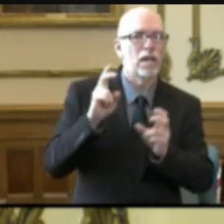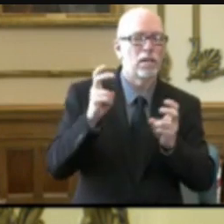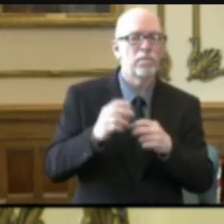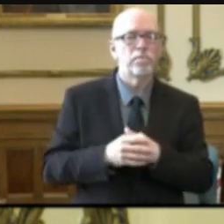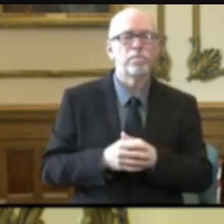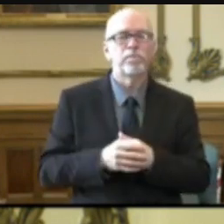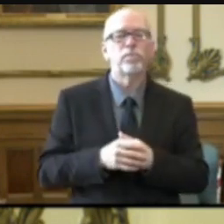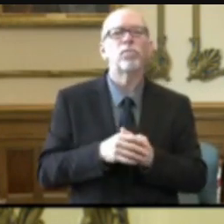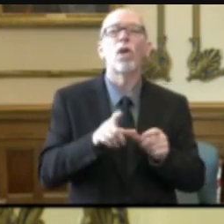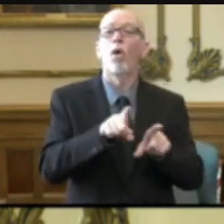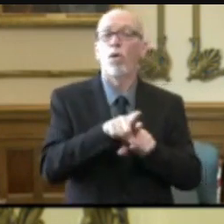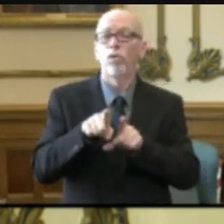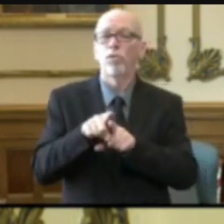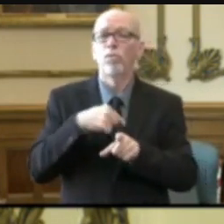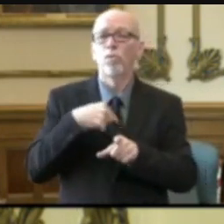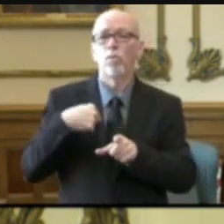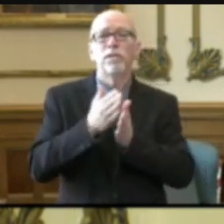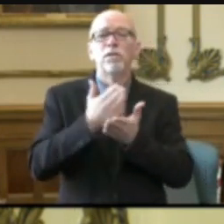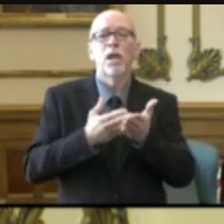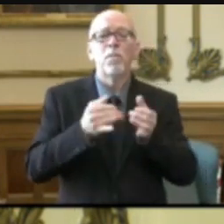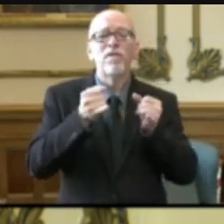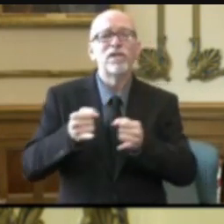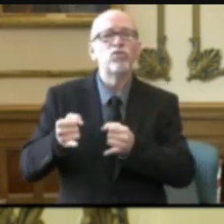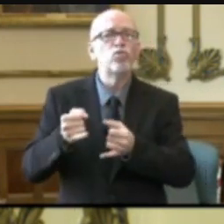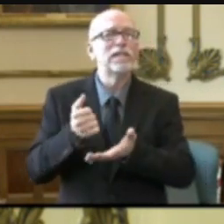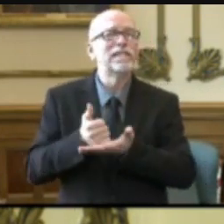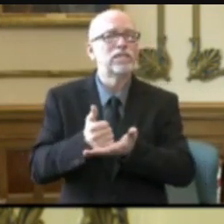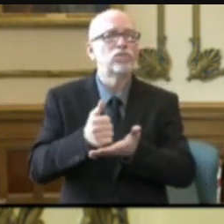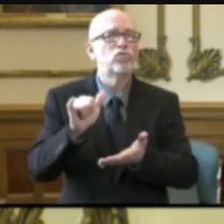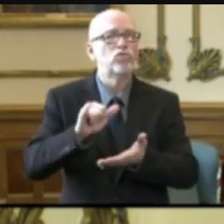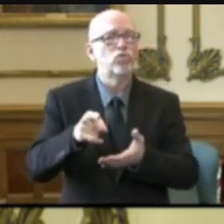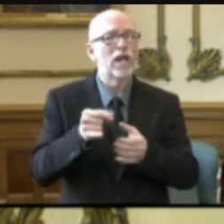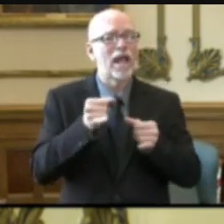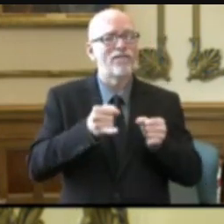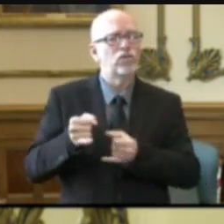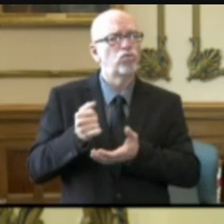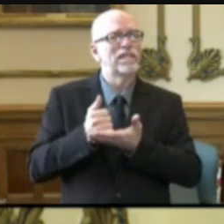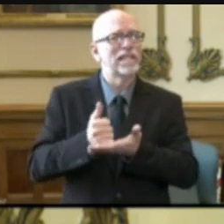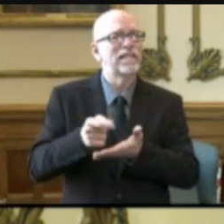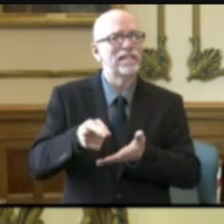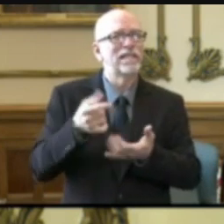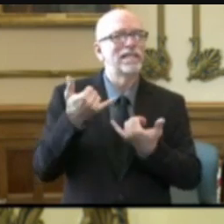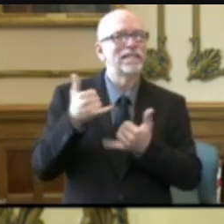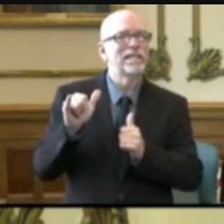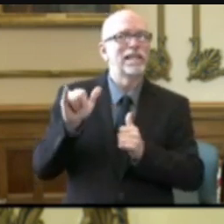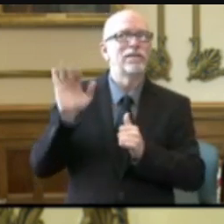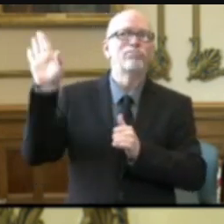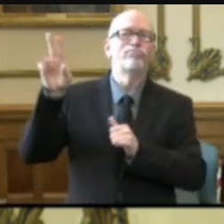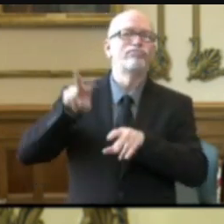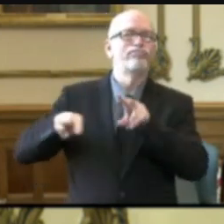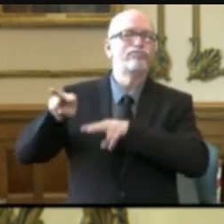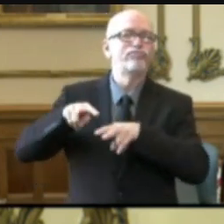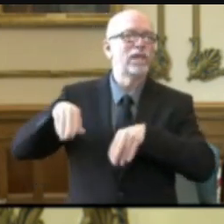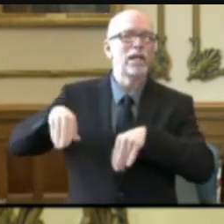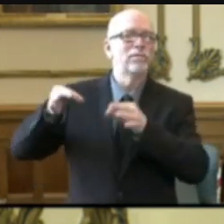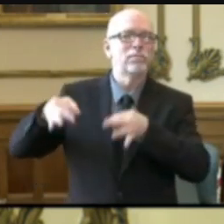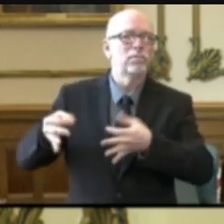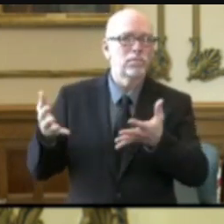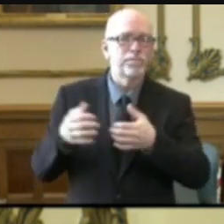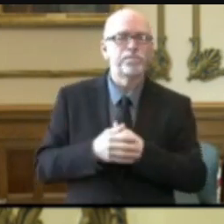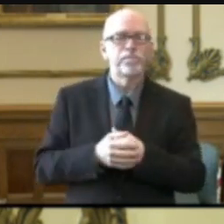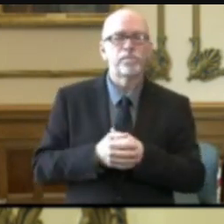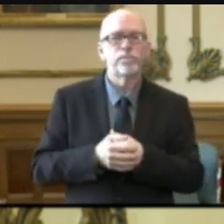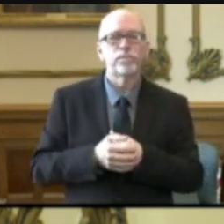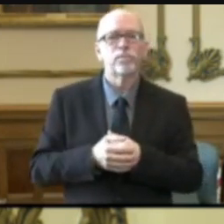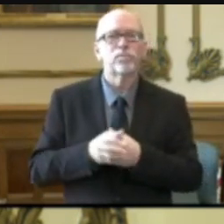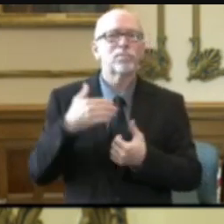We had requested individual, and the individual assistance piece is still under review. So there